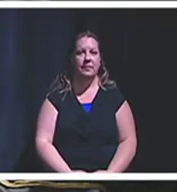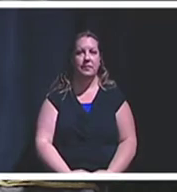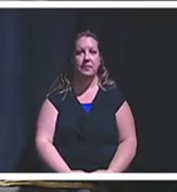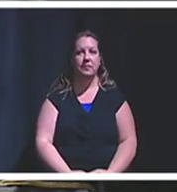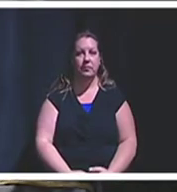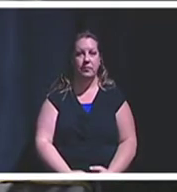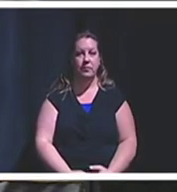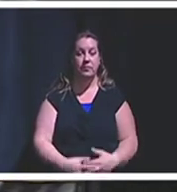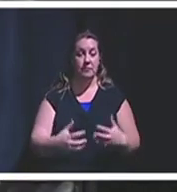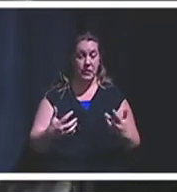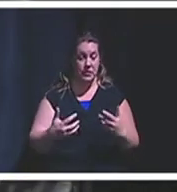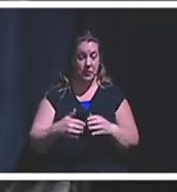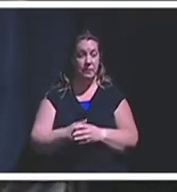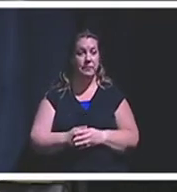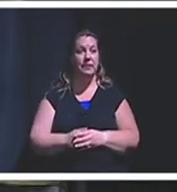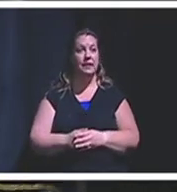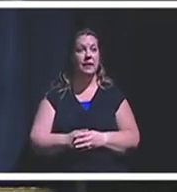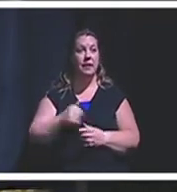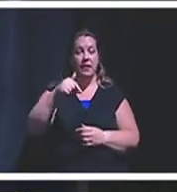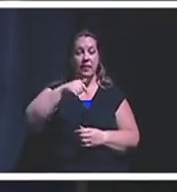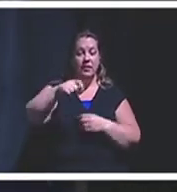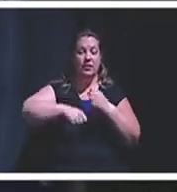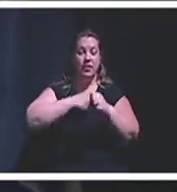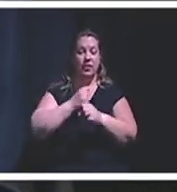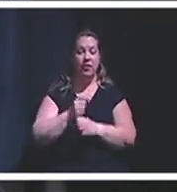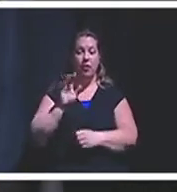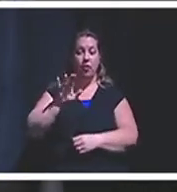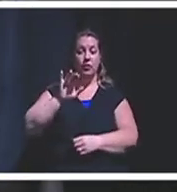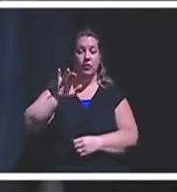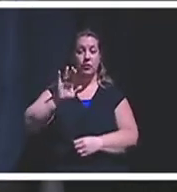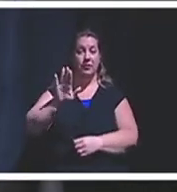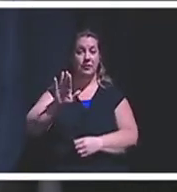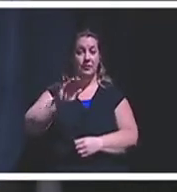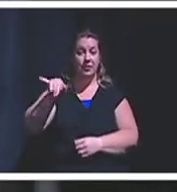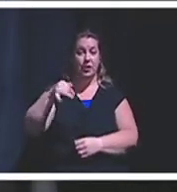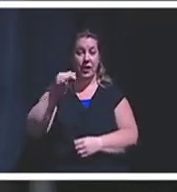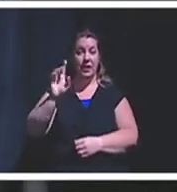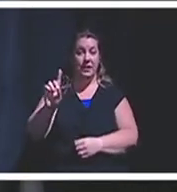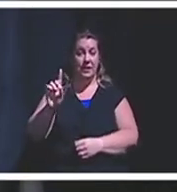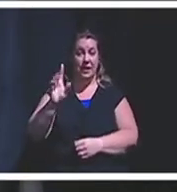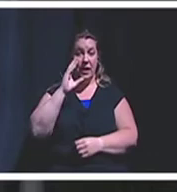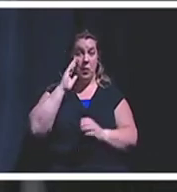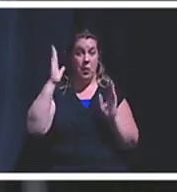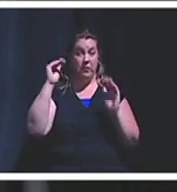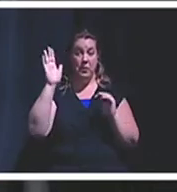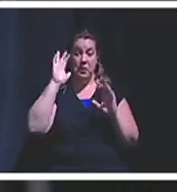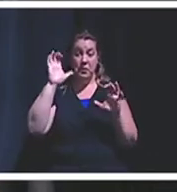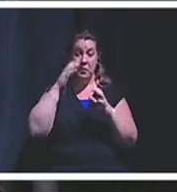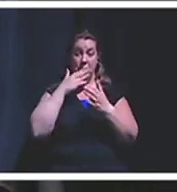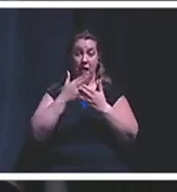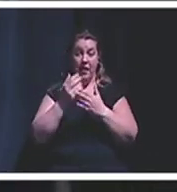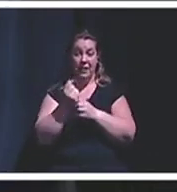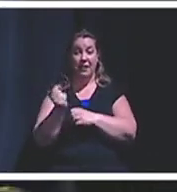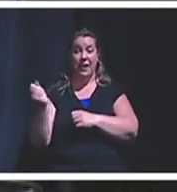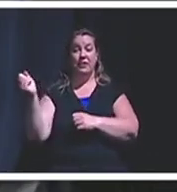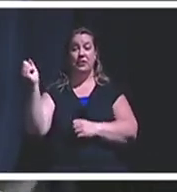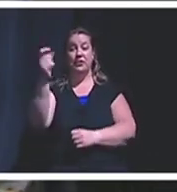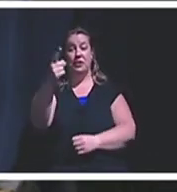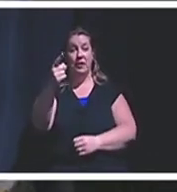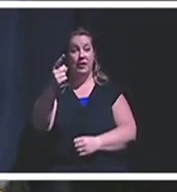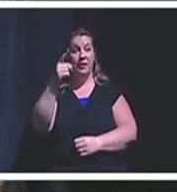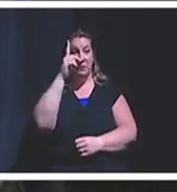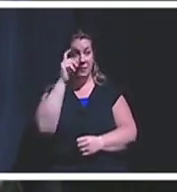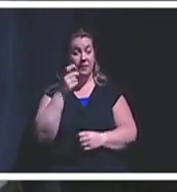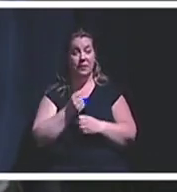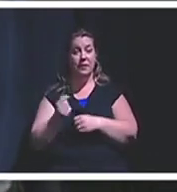So this year, her JD, and hopefully she'll do well during the next year, because next year